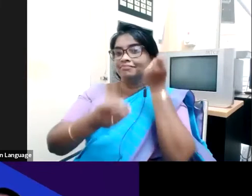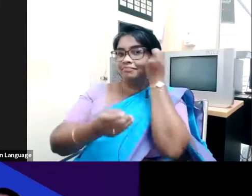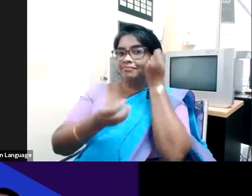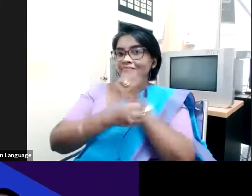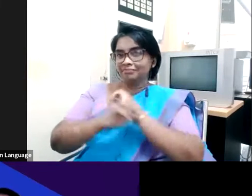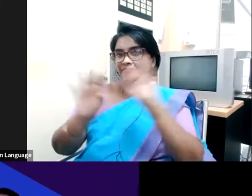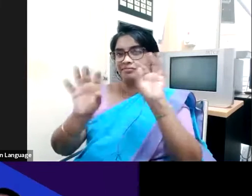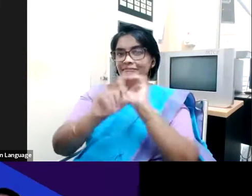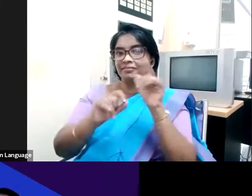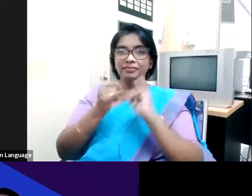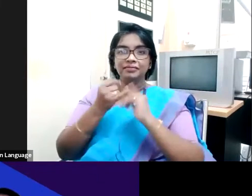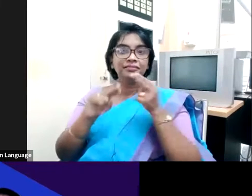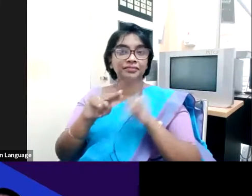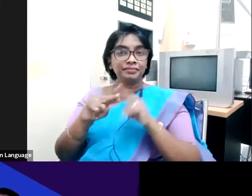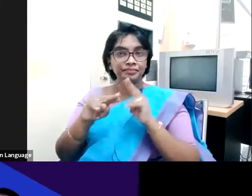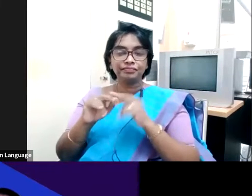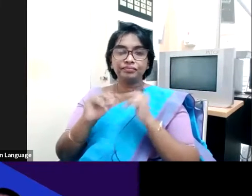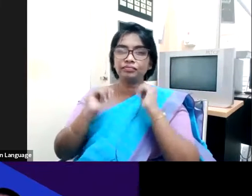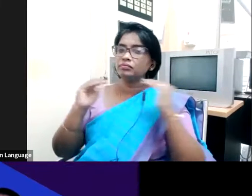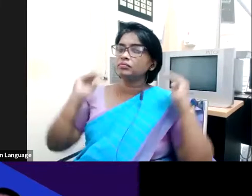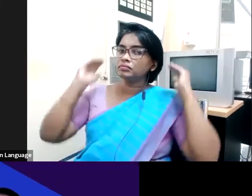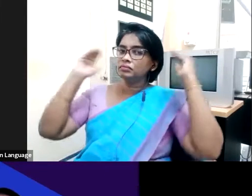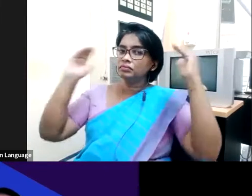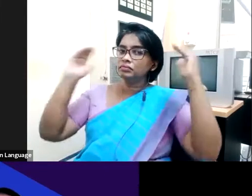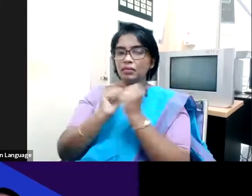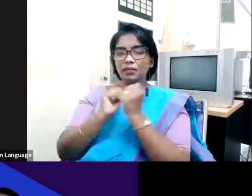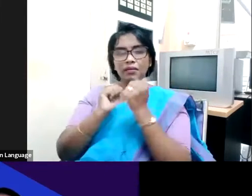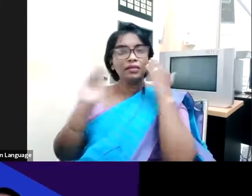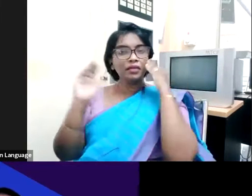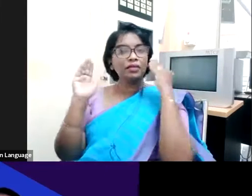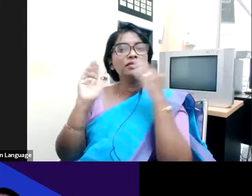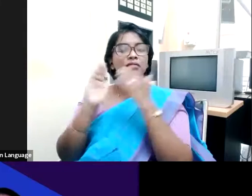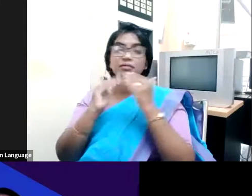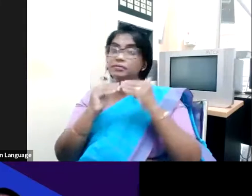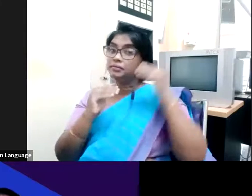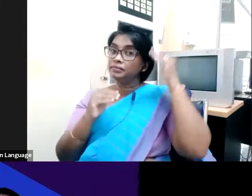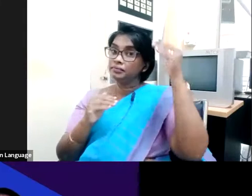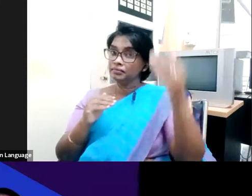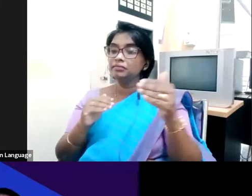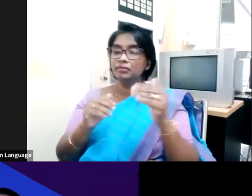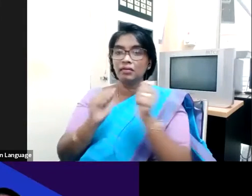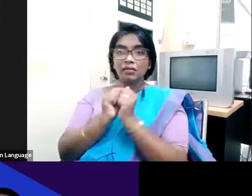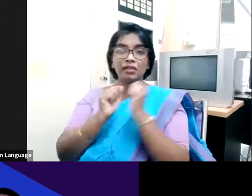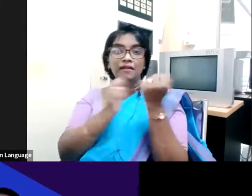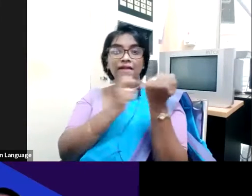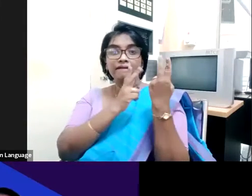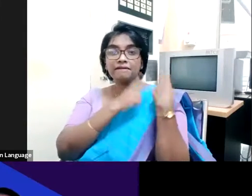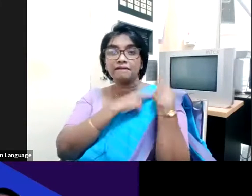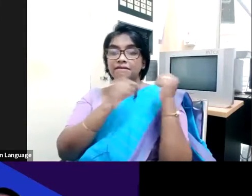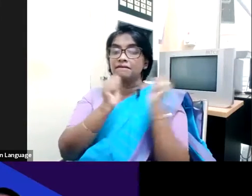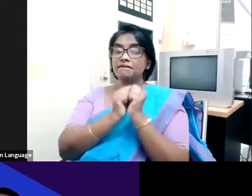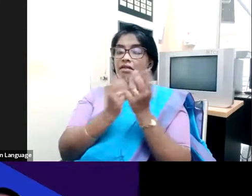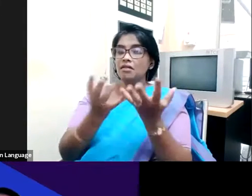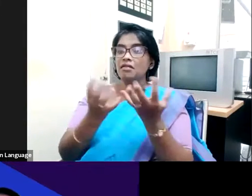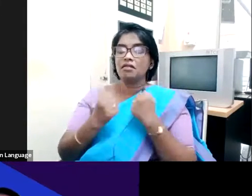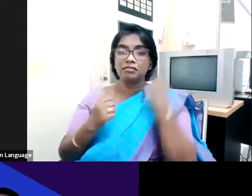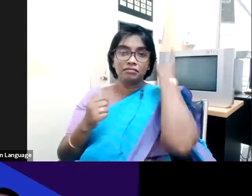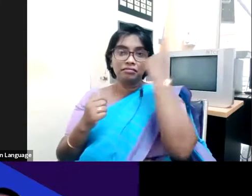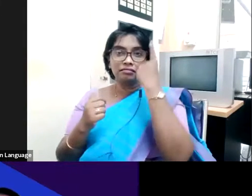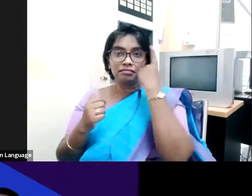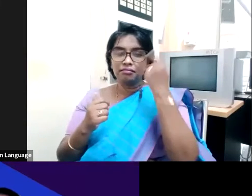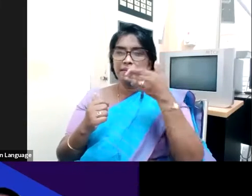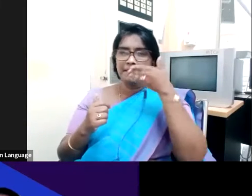in supporting these future skills, and giving us a context in terms of the new emerging requirements,